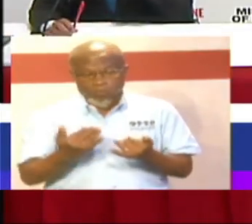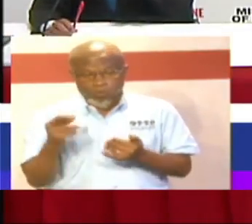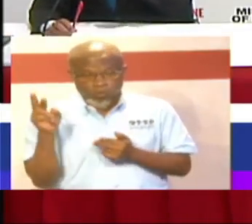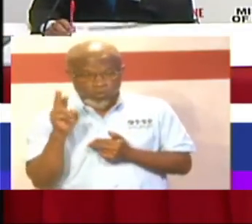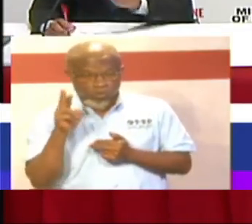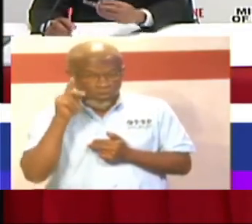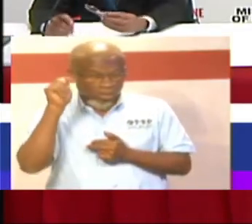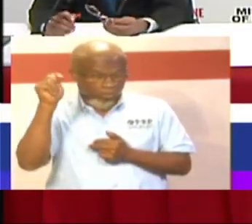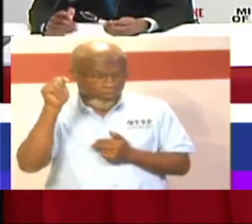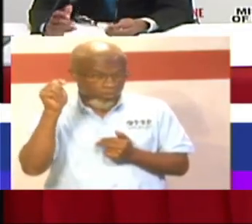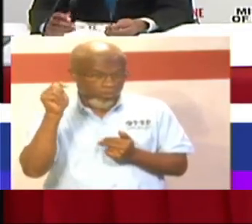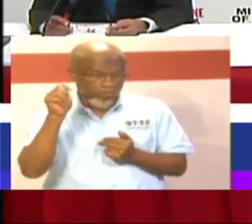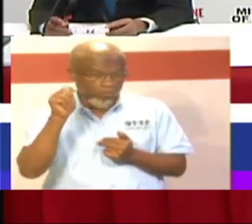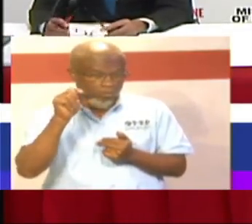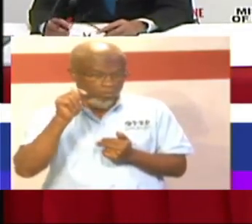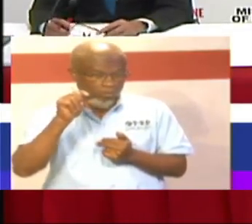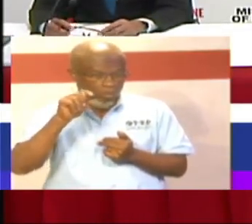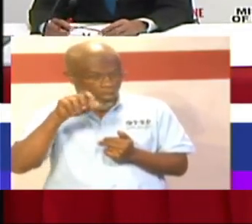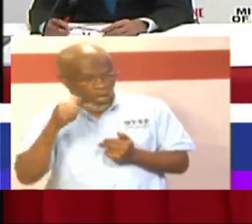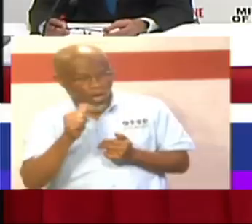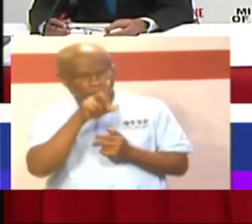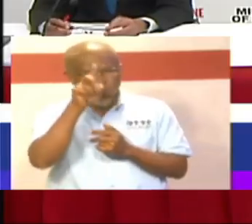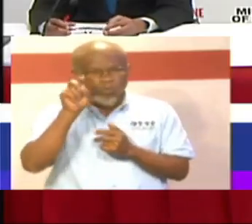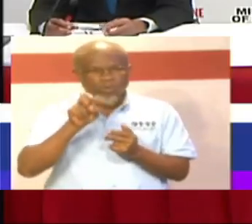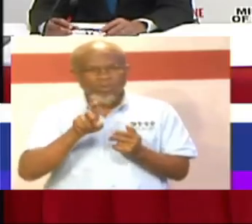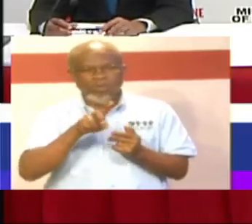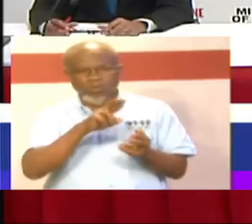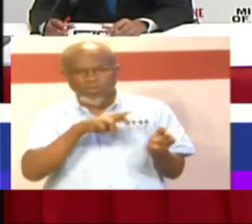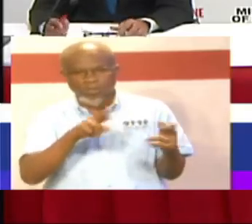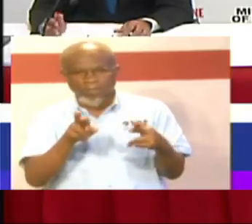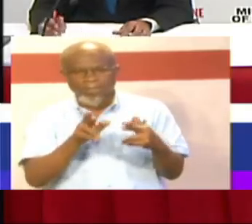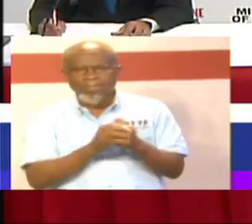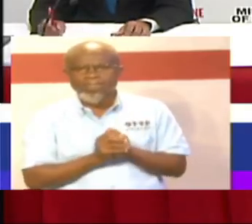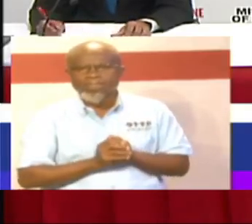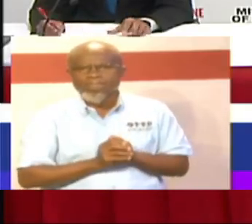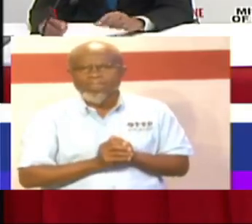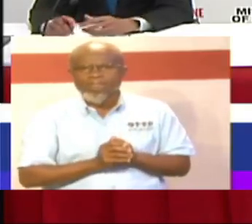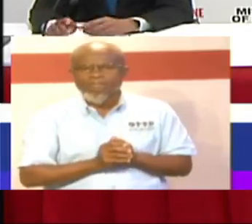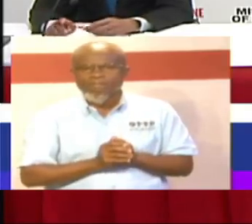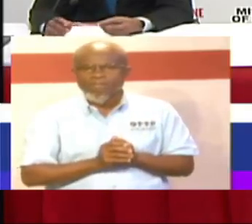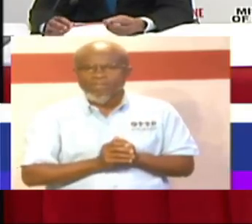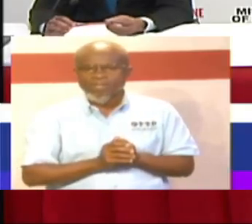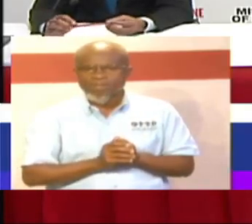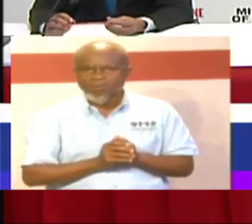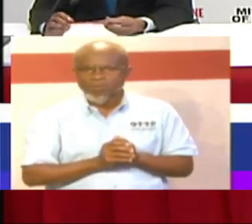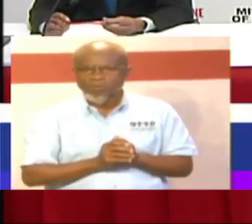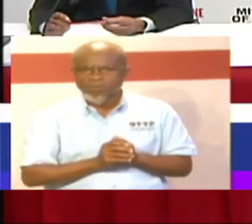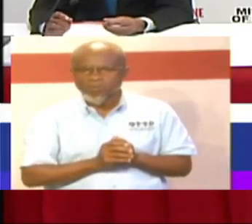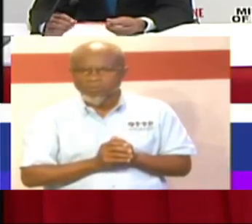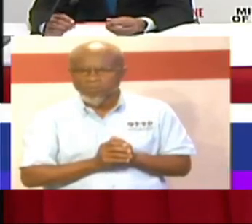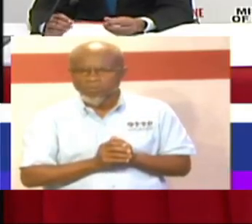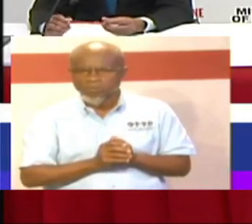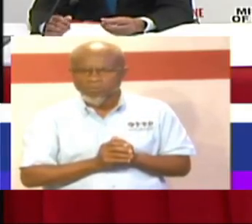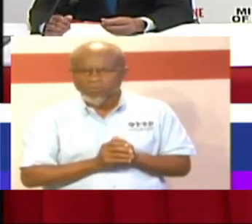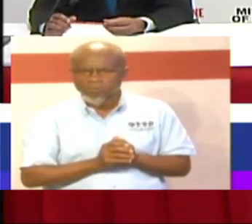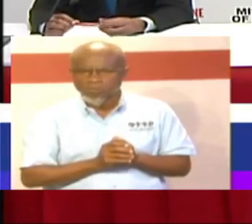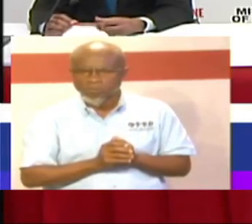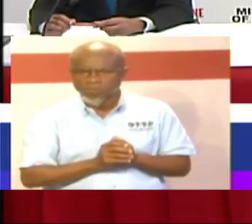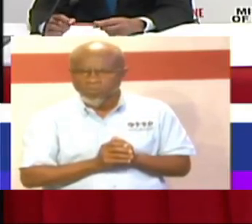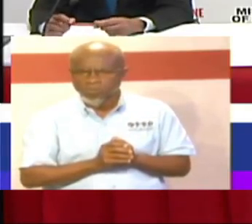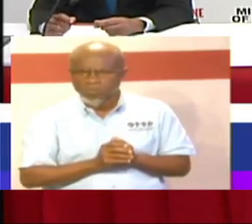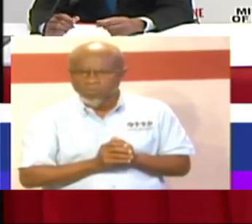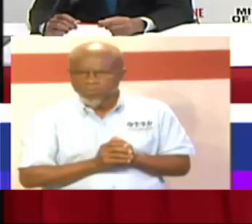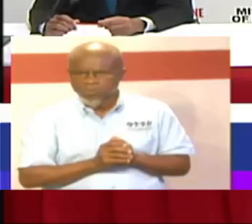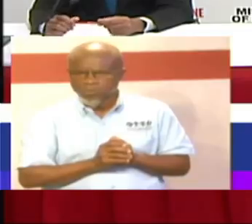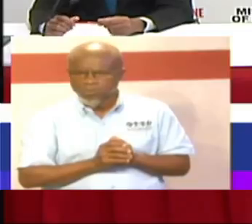Hi, good morning again. My follow-up question with regards to, well,